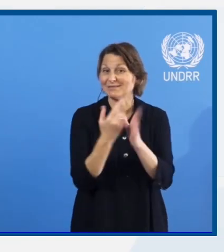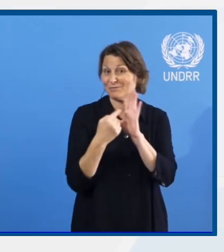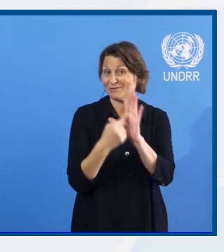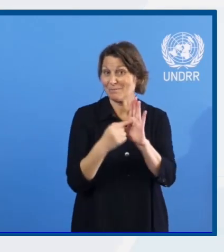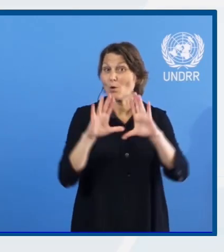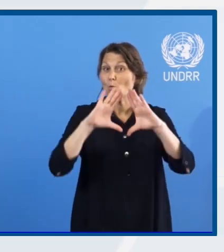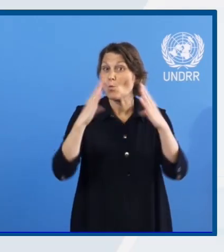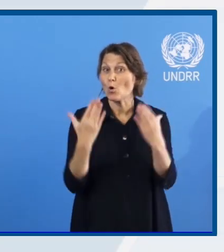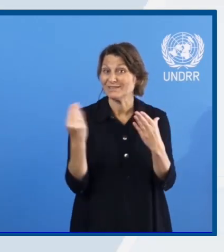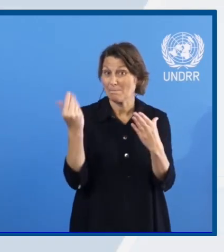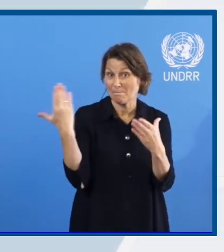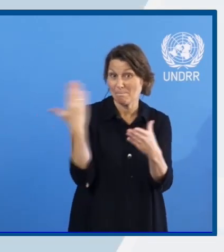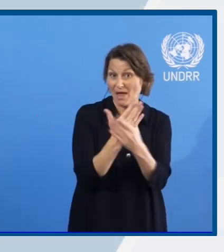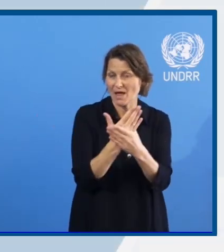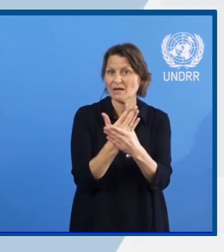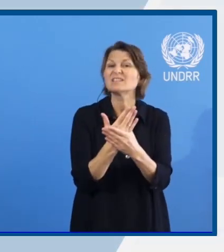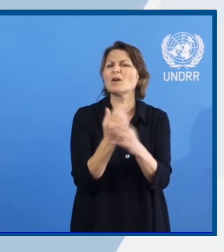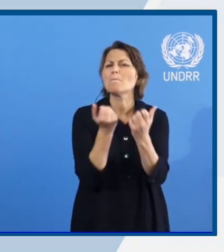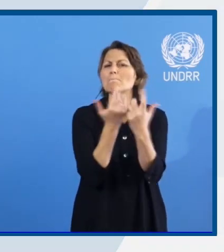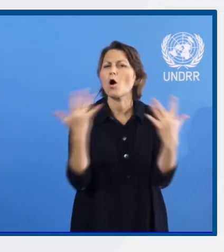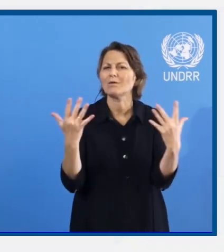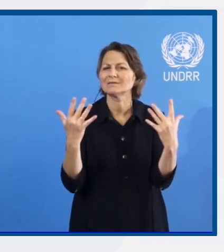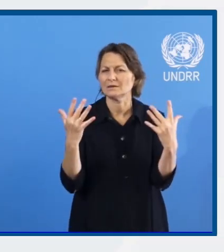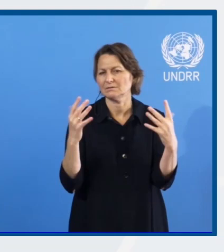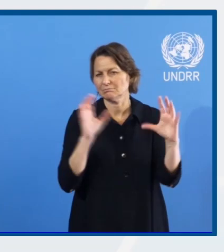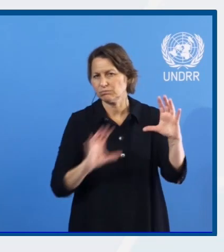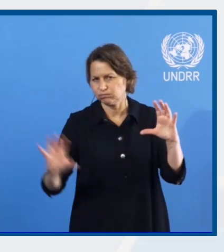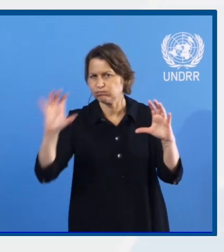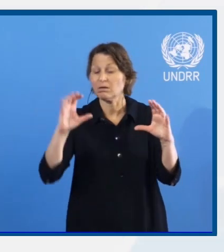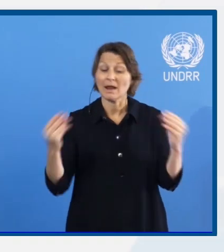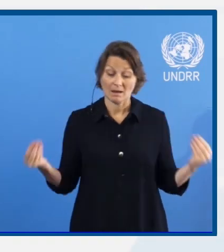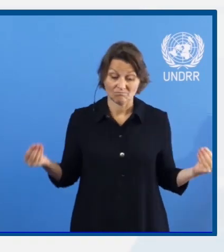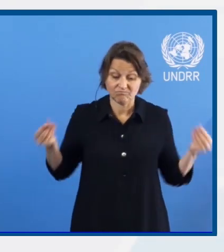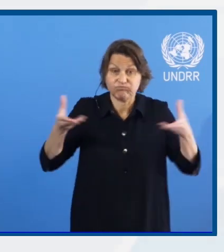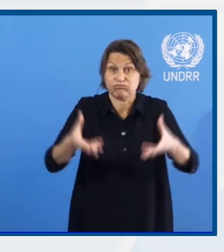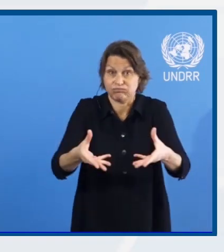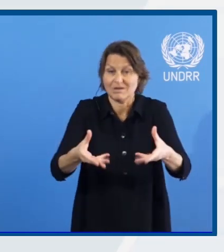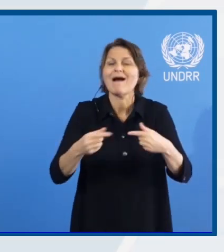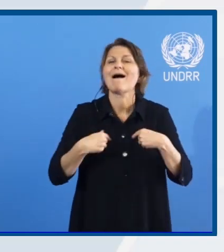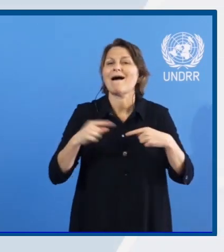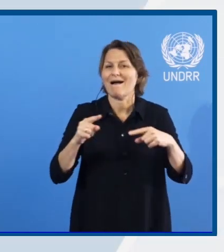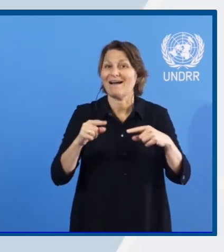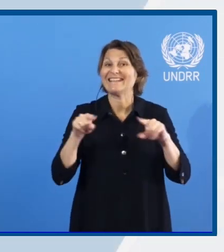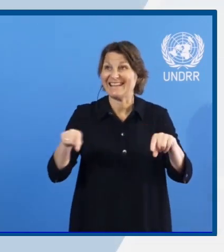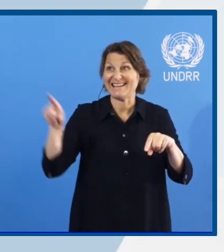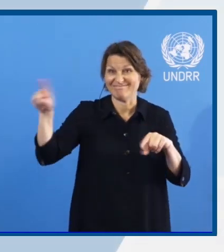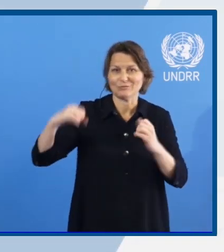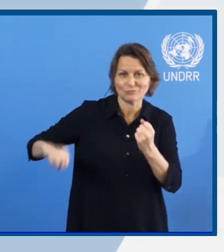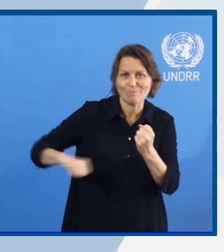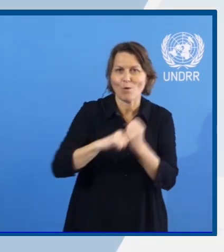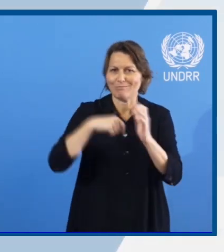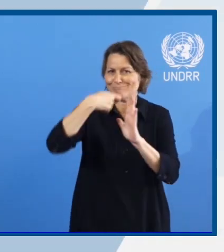role to play by ensuring that these high-risk projects are actually de-risked, but at the same